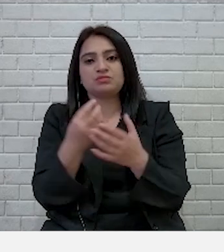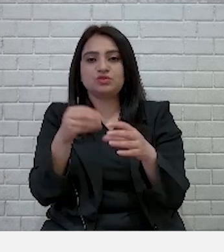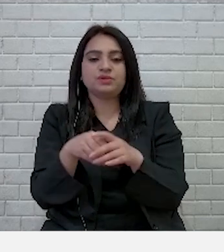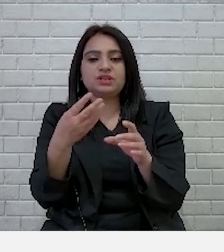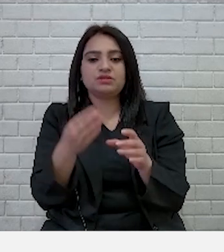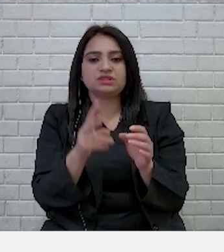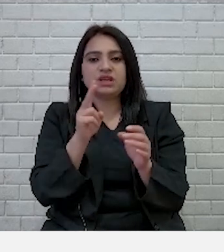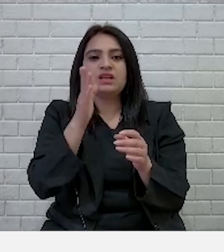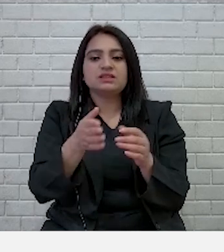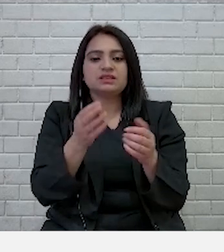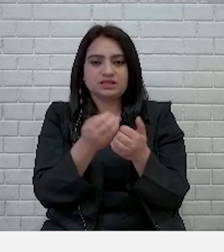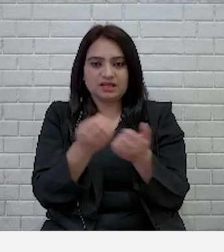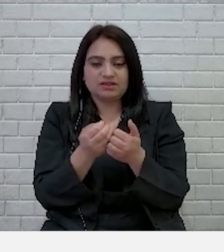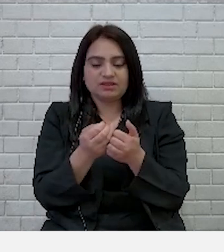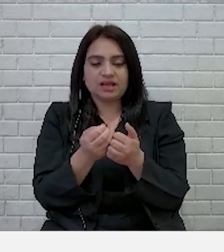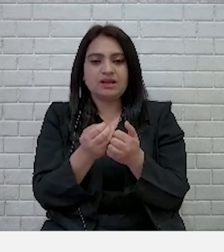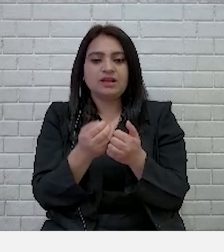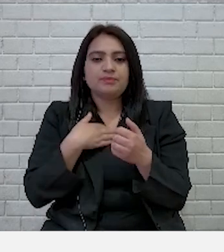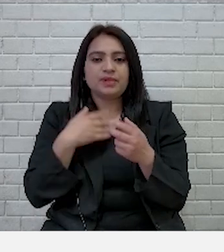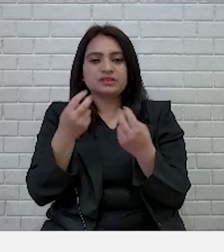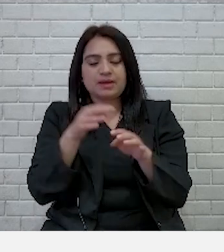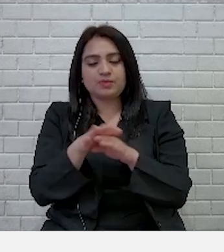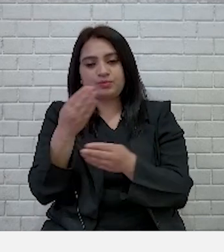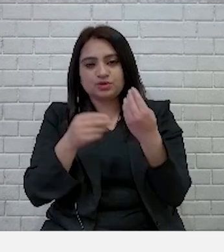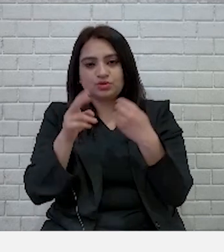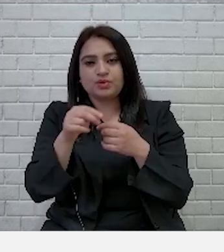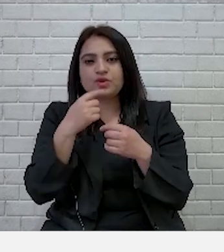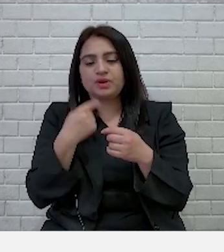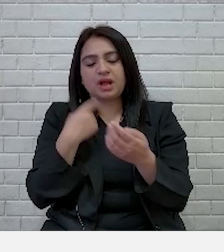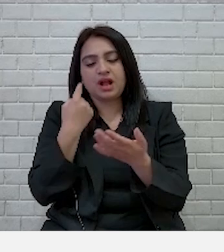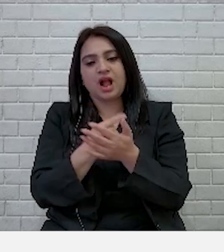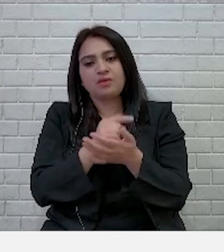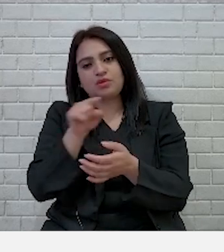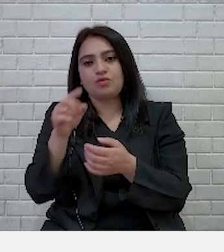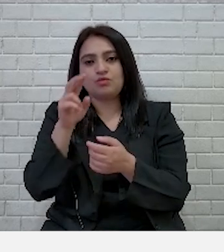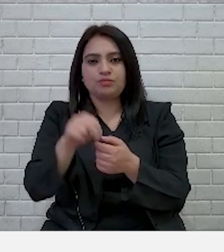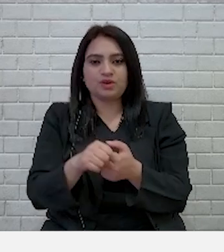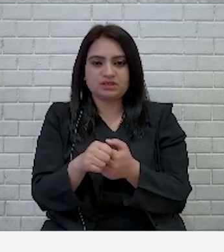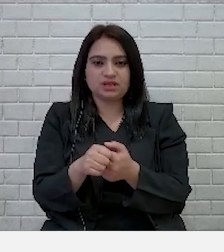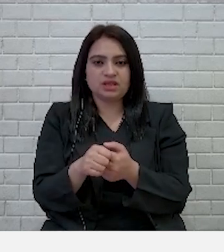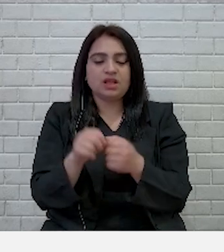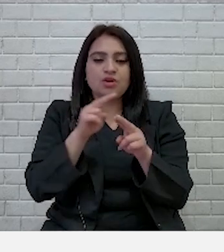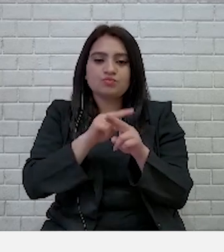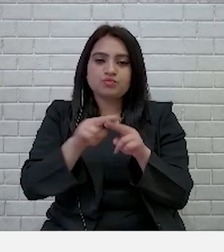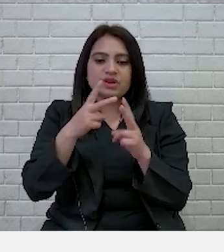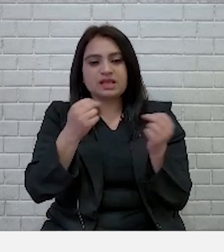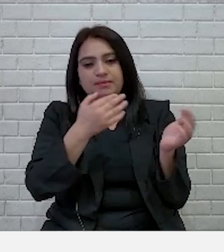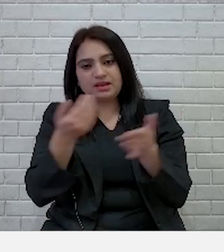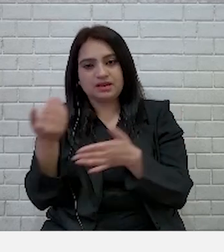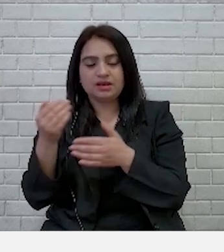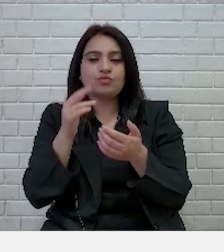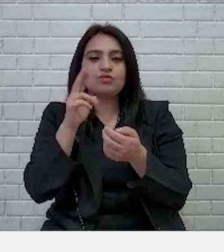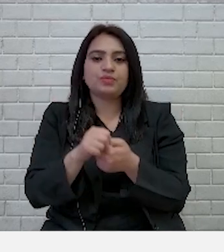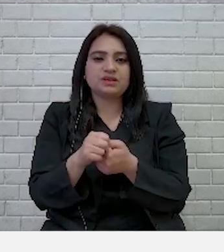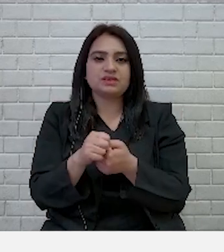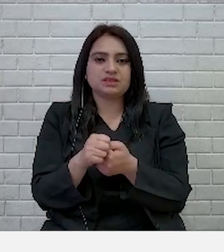I have to be in Kathmandu. So I have to just shift the whole logistics, come here and put my stall over here. If